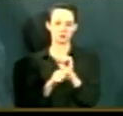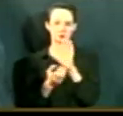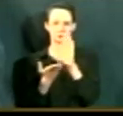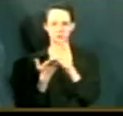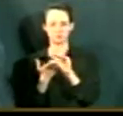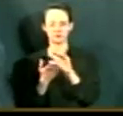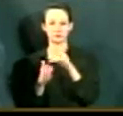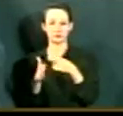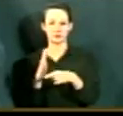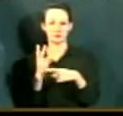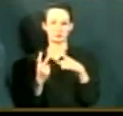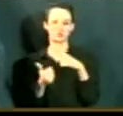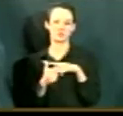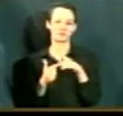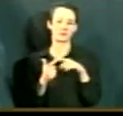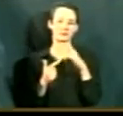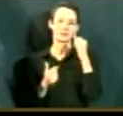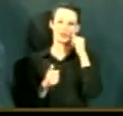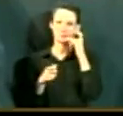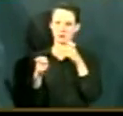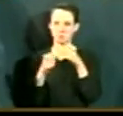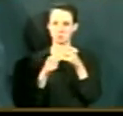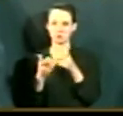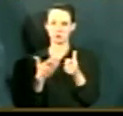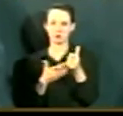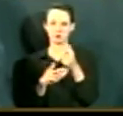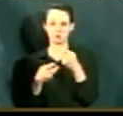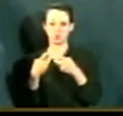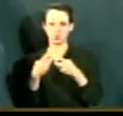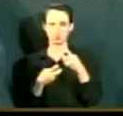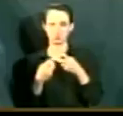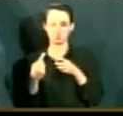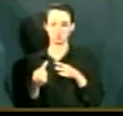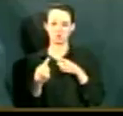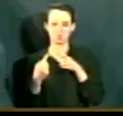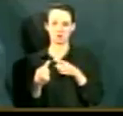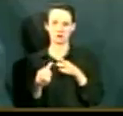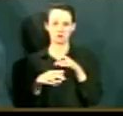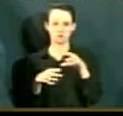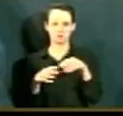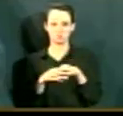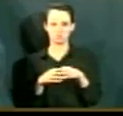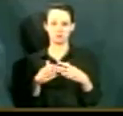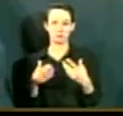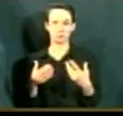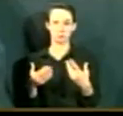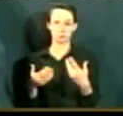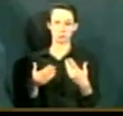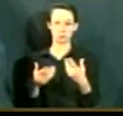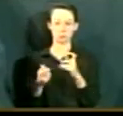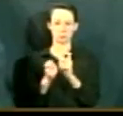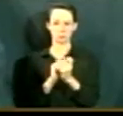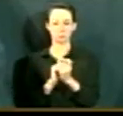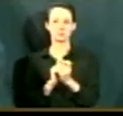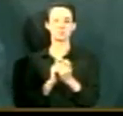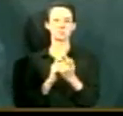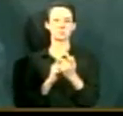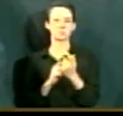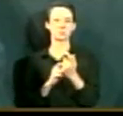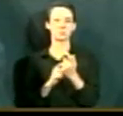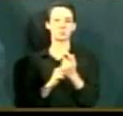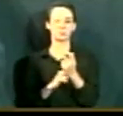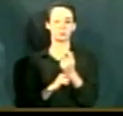administrative hassle is part of that cost that is being changed by a